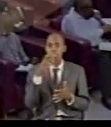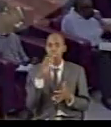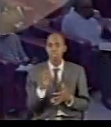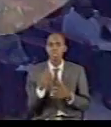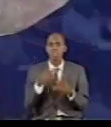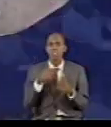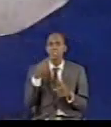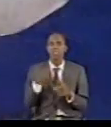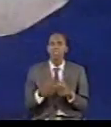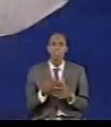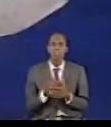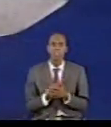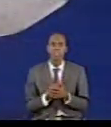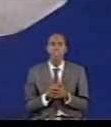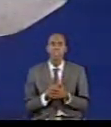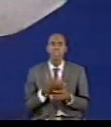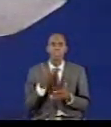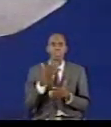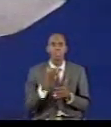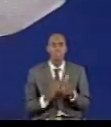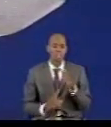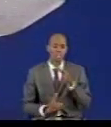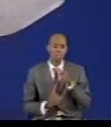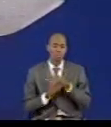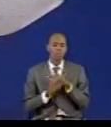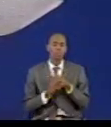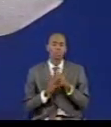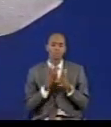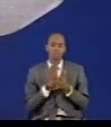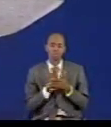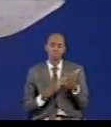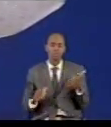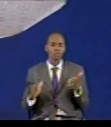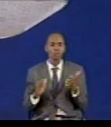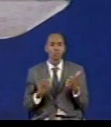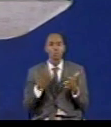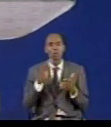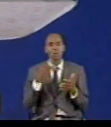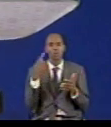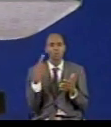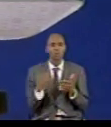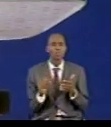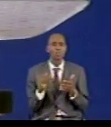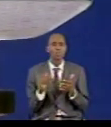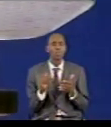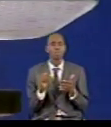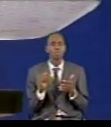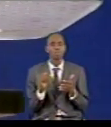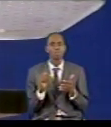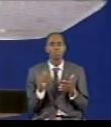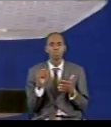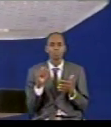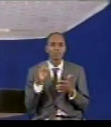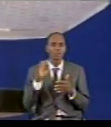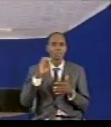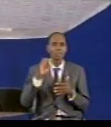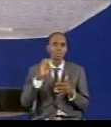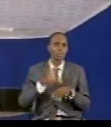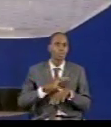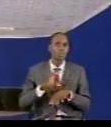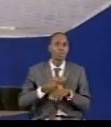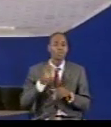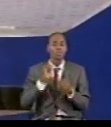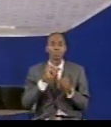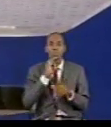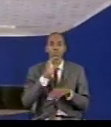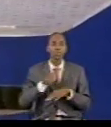then there arose certain of the synagogue, which is called the synagogue